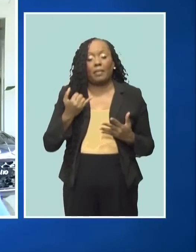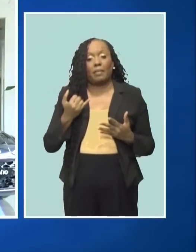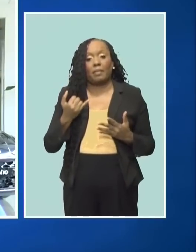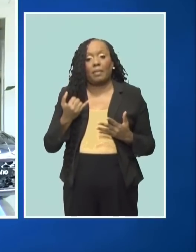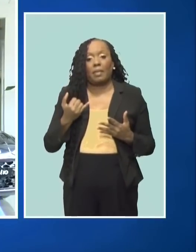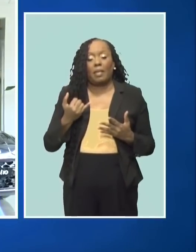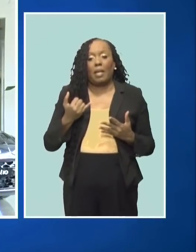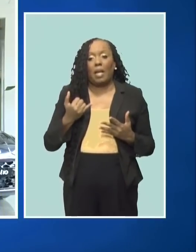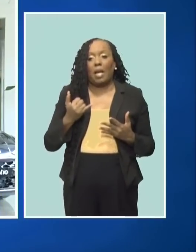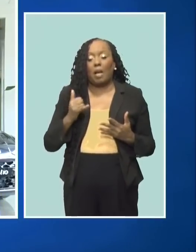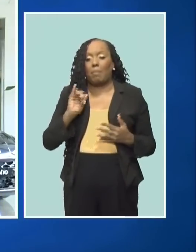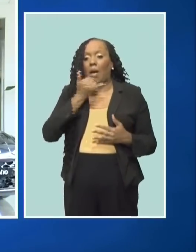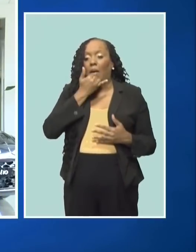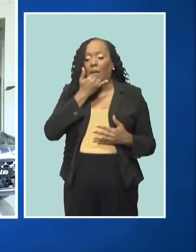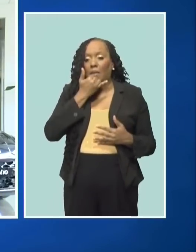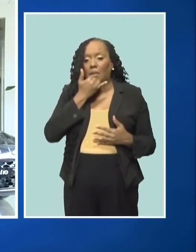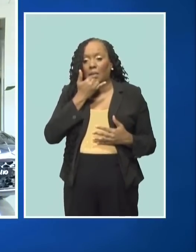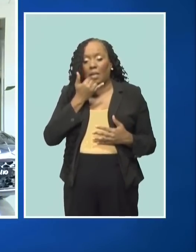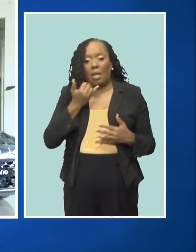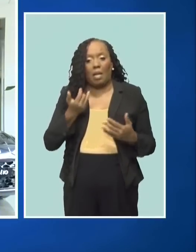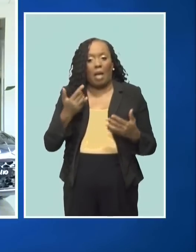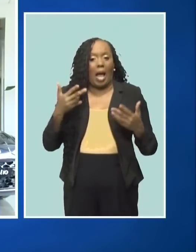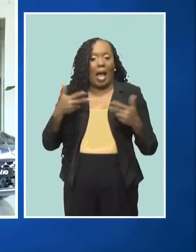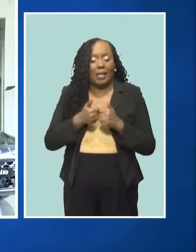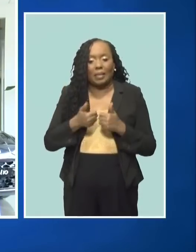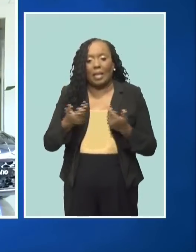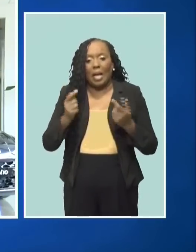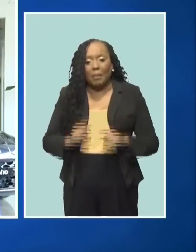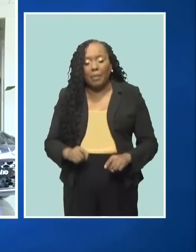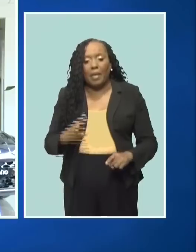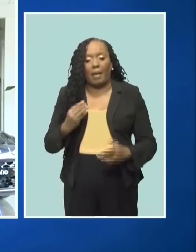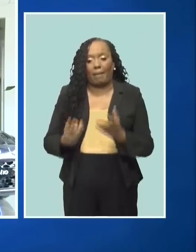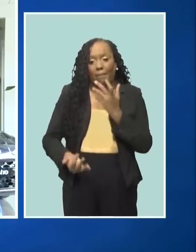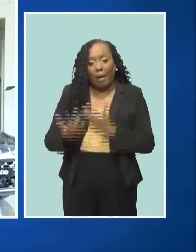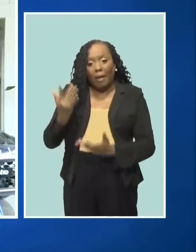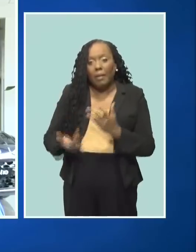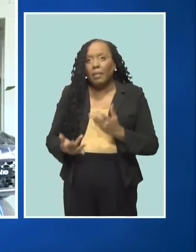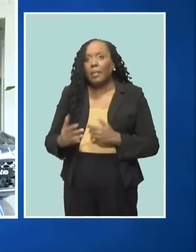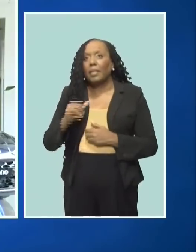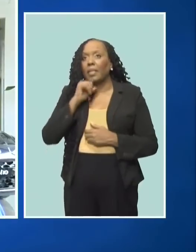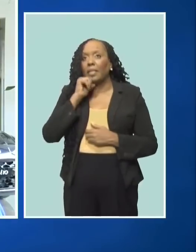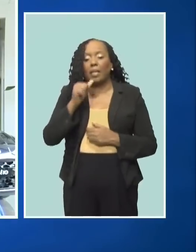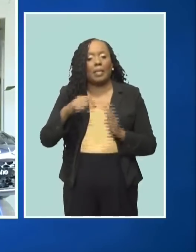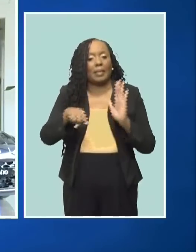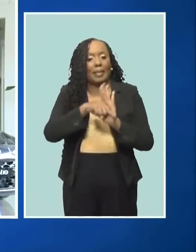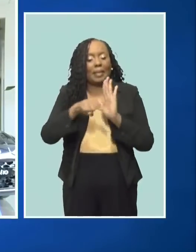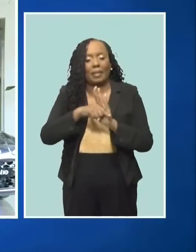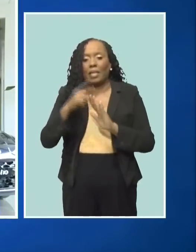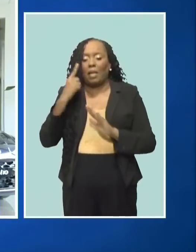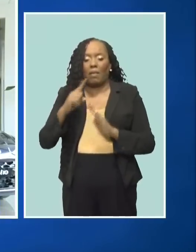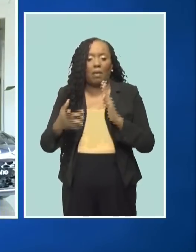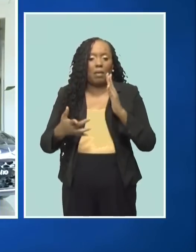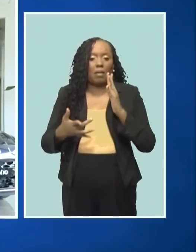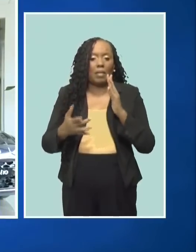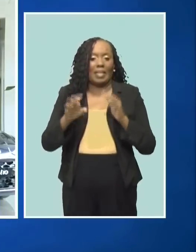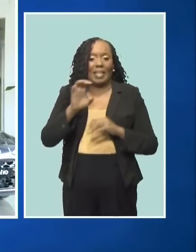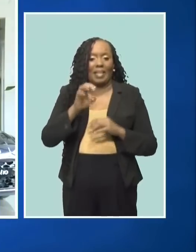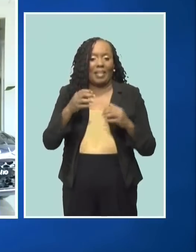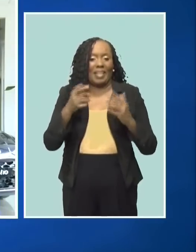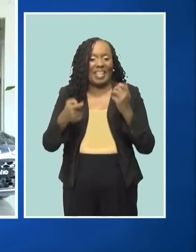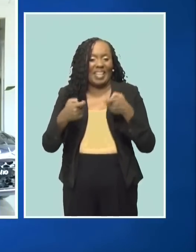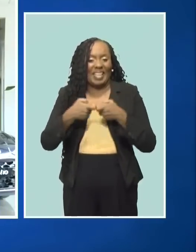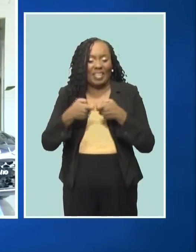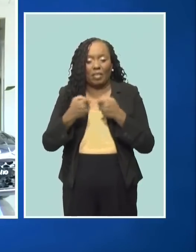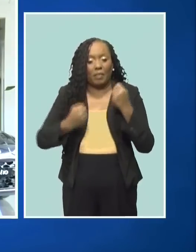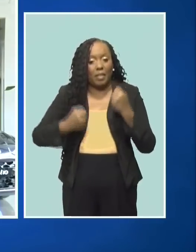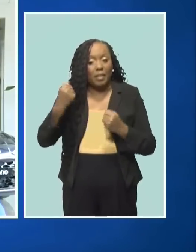a fire took place. That is not a negative impact on the technology in terms of going forward with EV or hybrid.